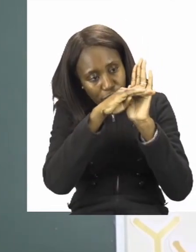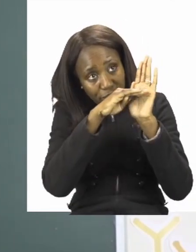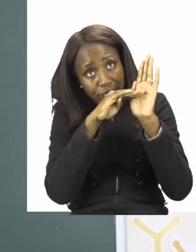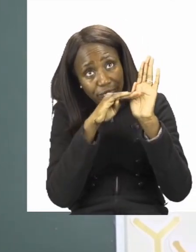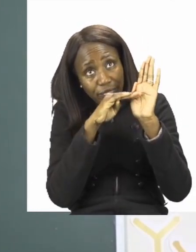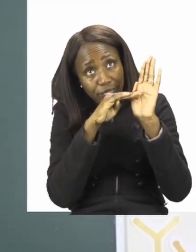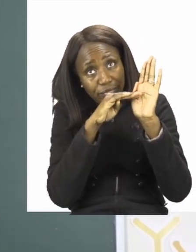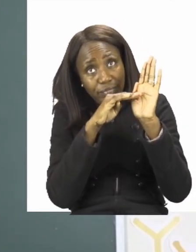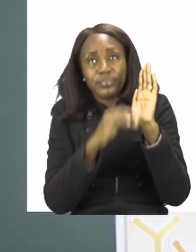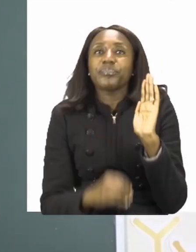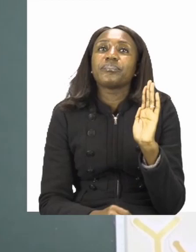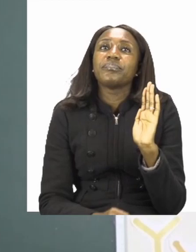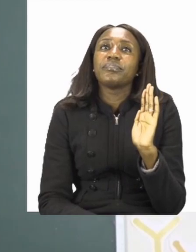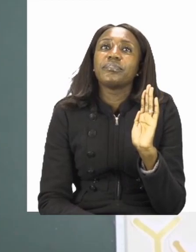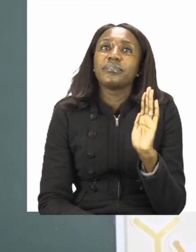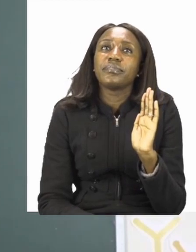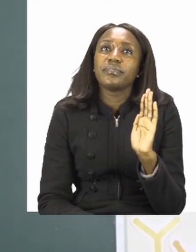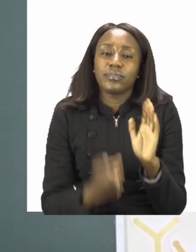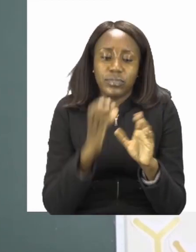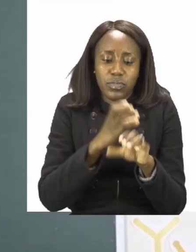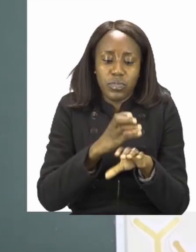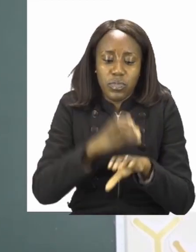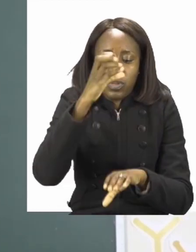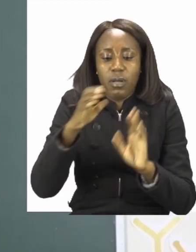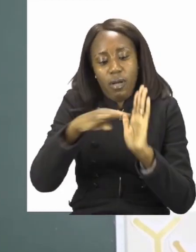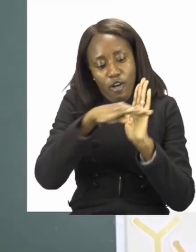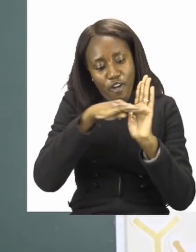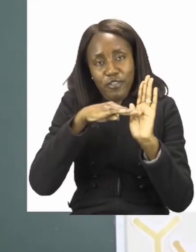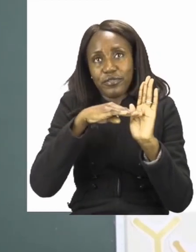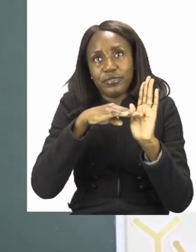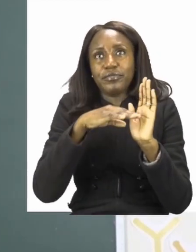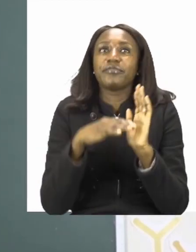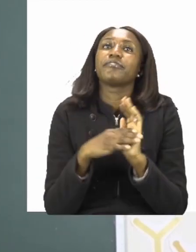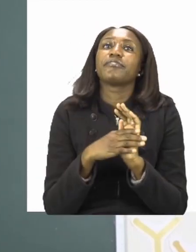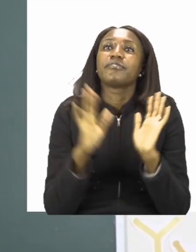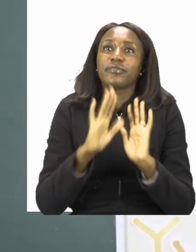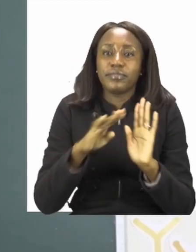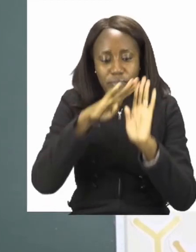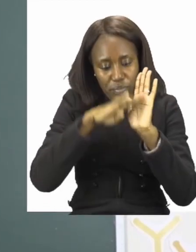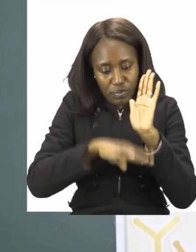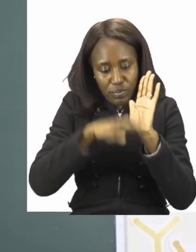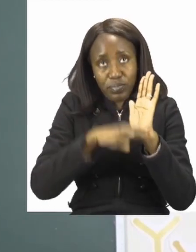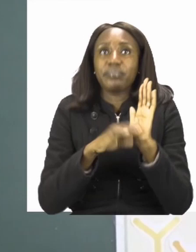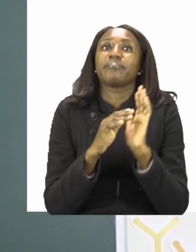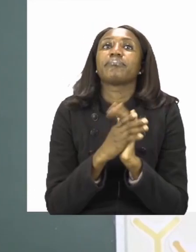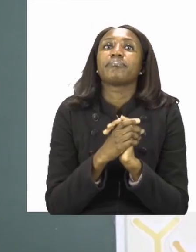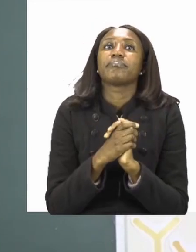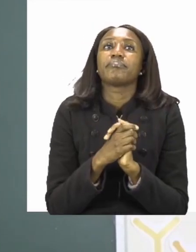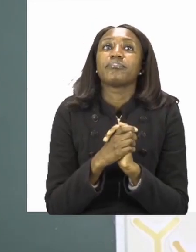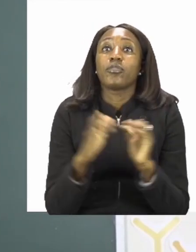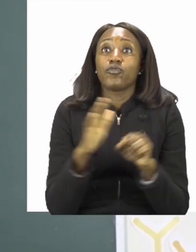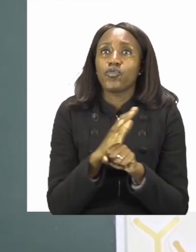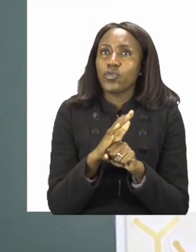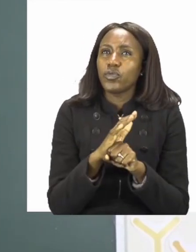line halfway of our bottle, and then we color only the bottom, which is different from full, where